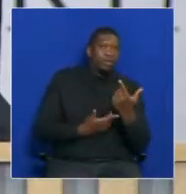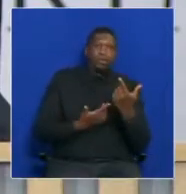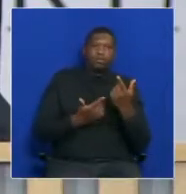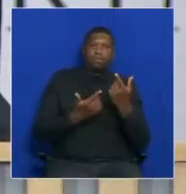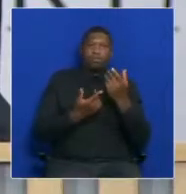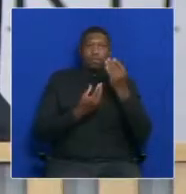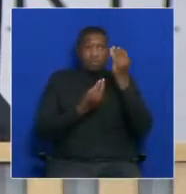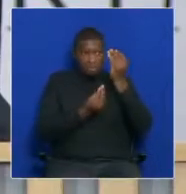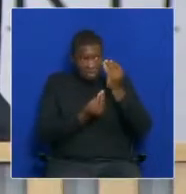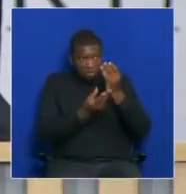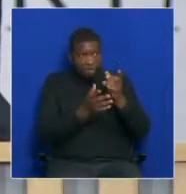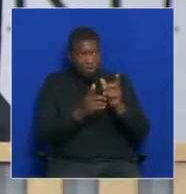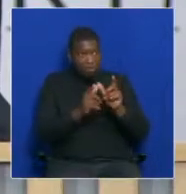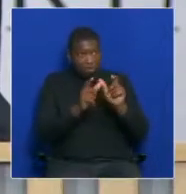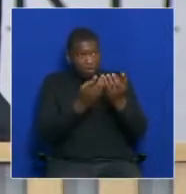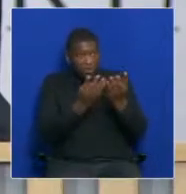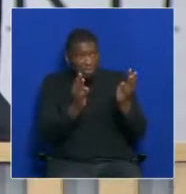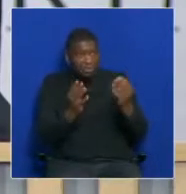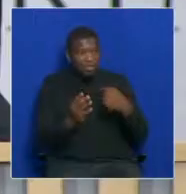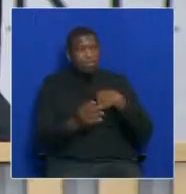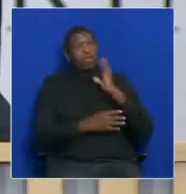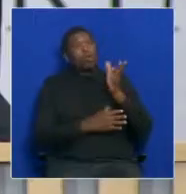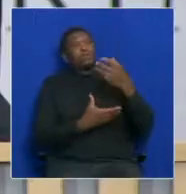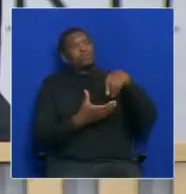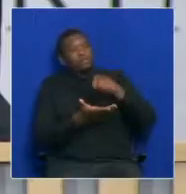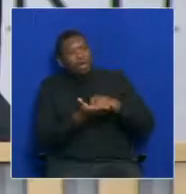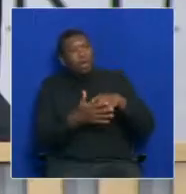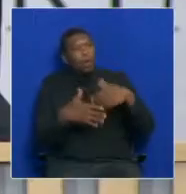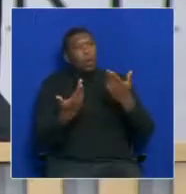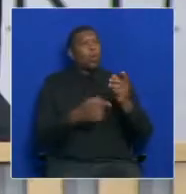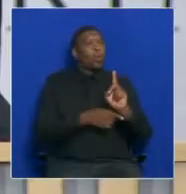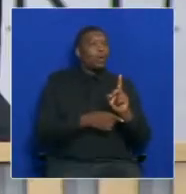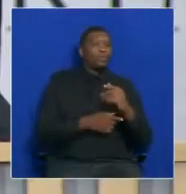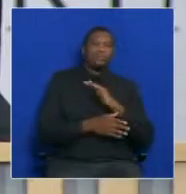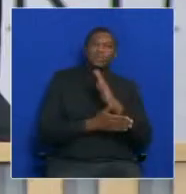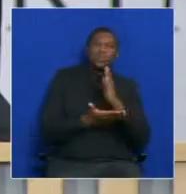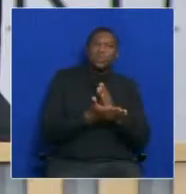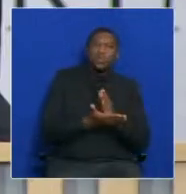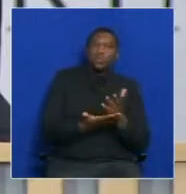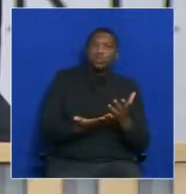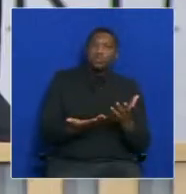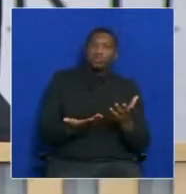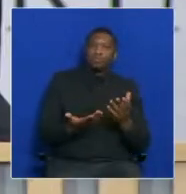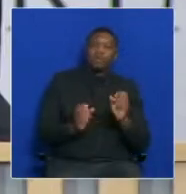going to sign or not, because I'm not sure. Okay, thank you.